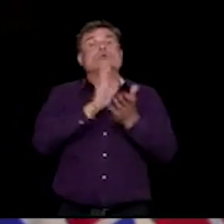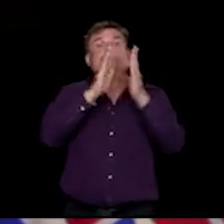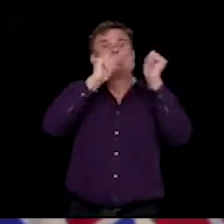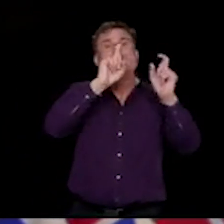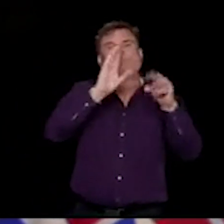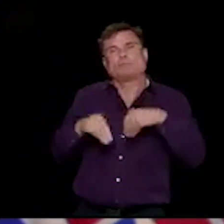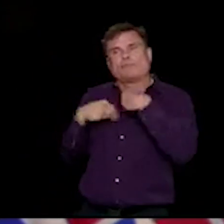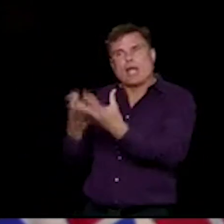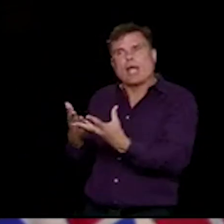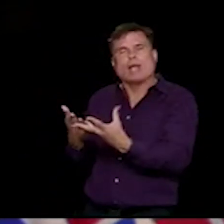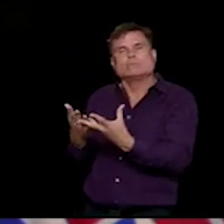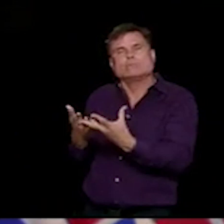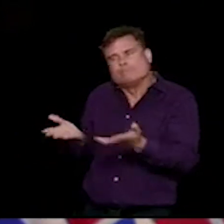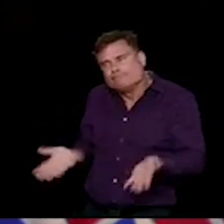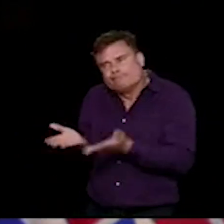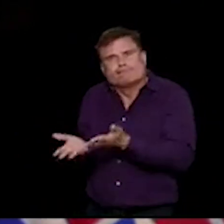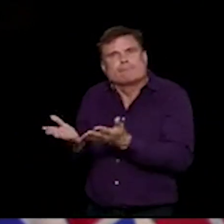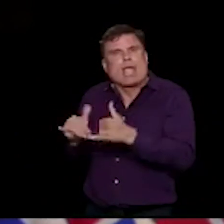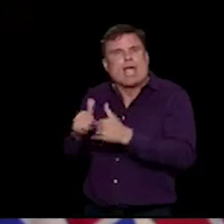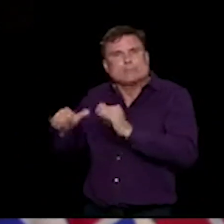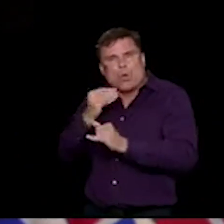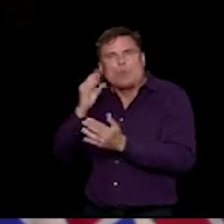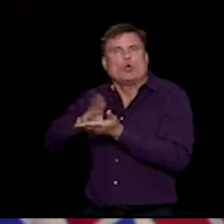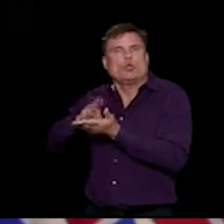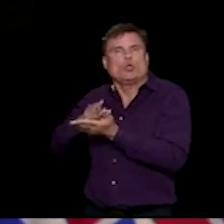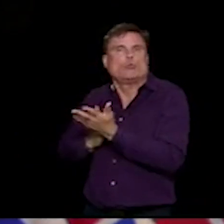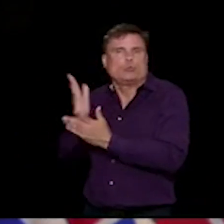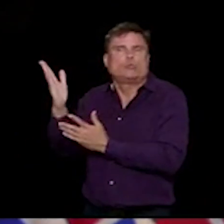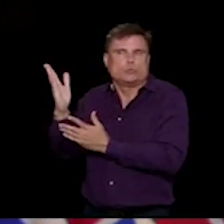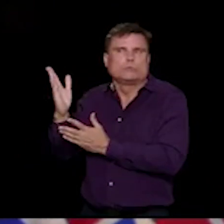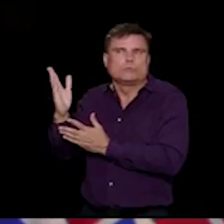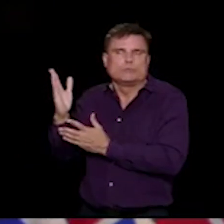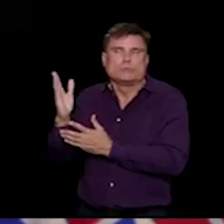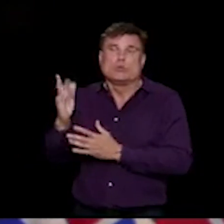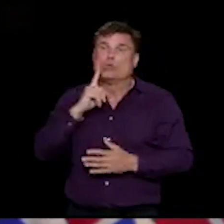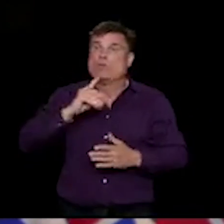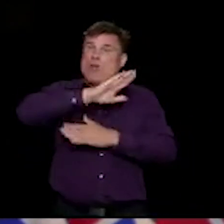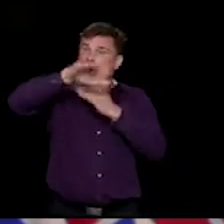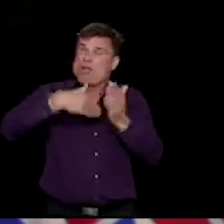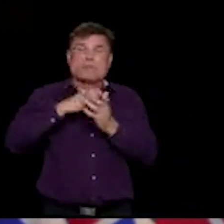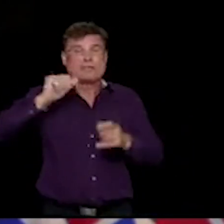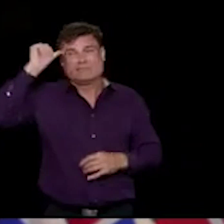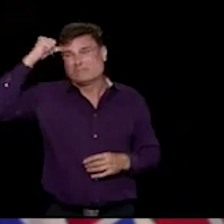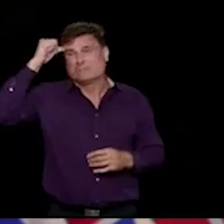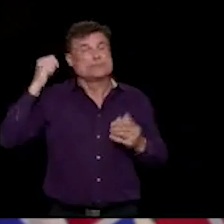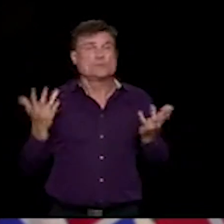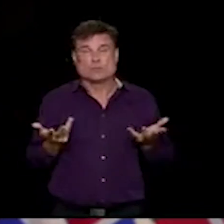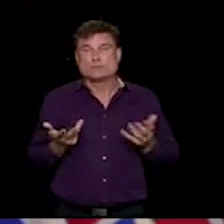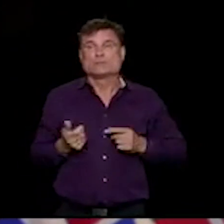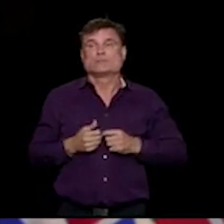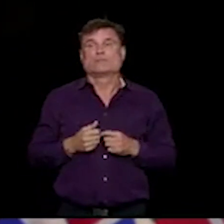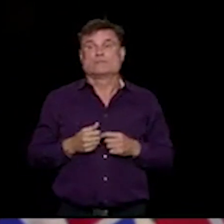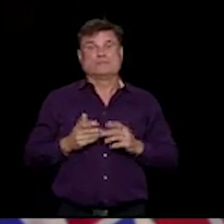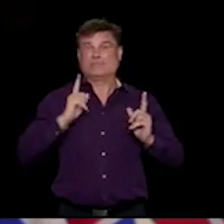like this before. And we are looking at things carefully and thoughtfully and doing the best that we can to try and balance the risks